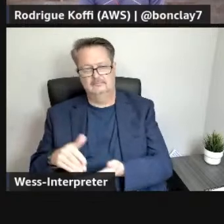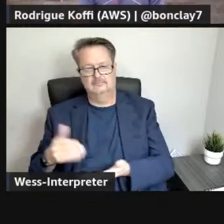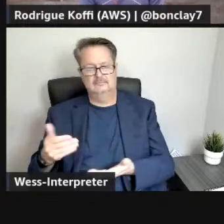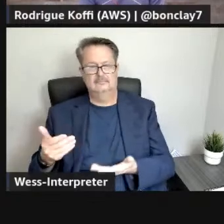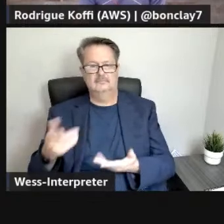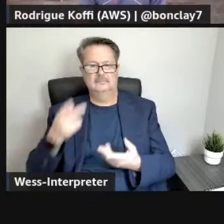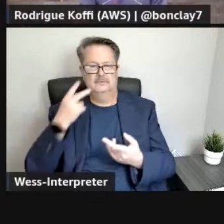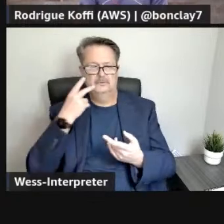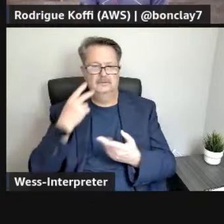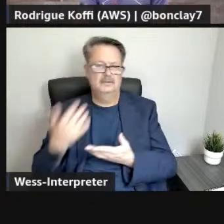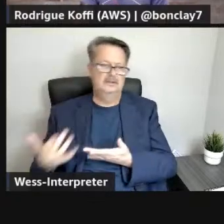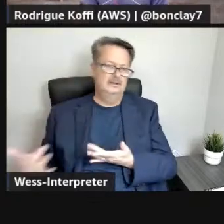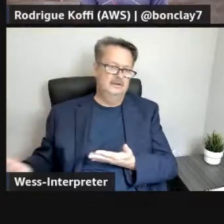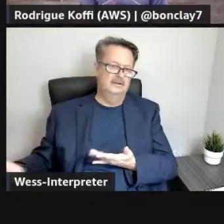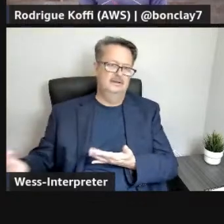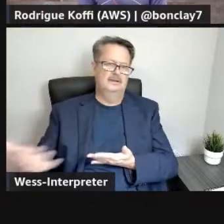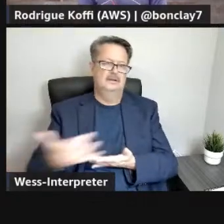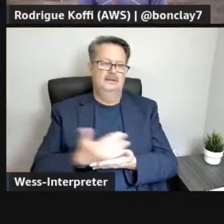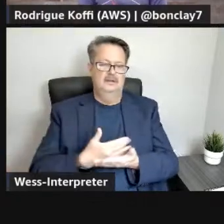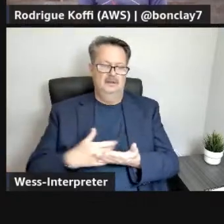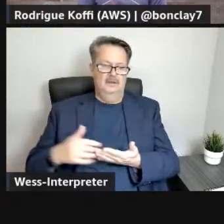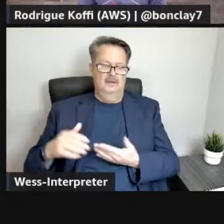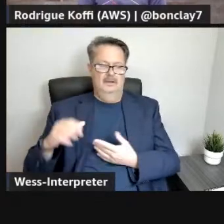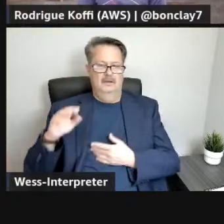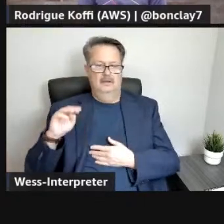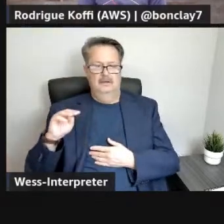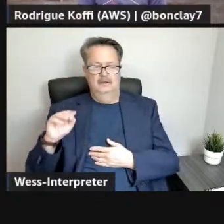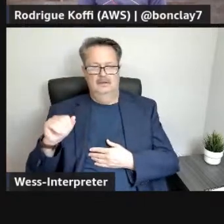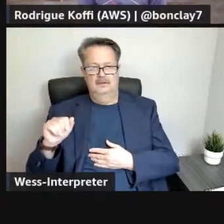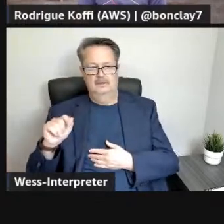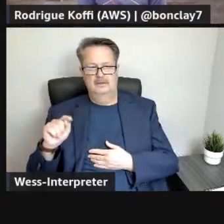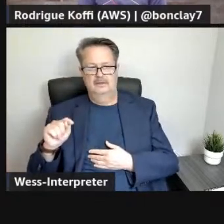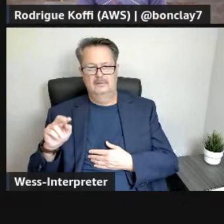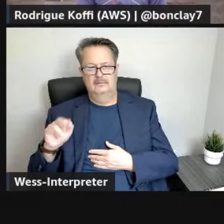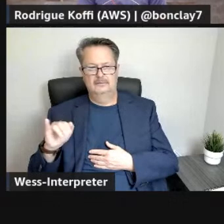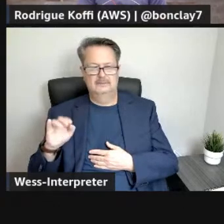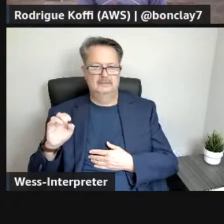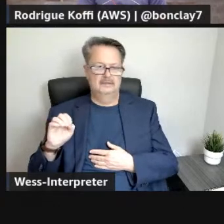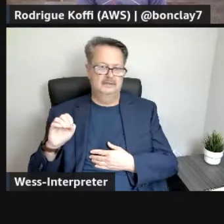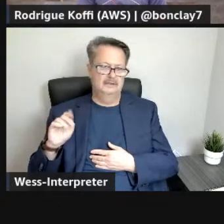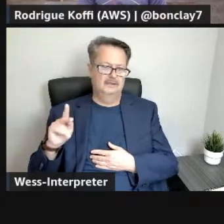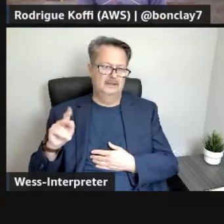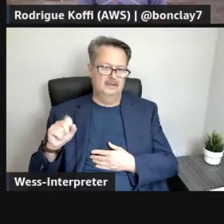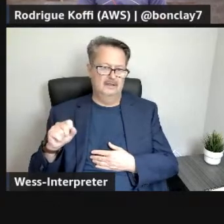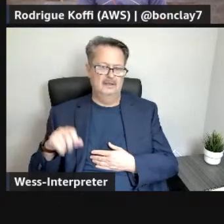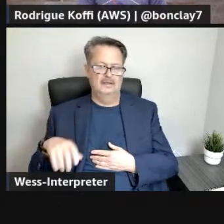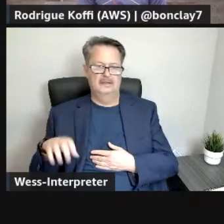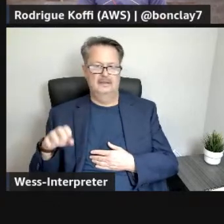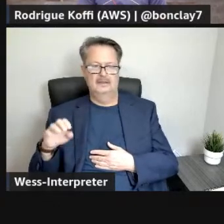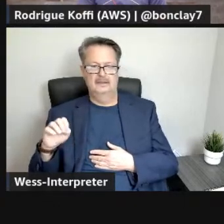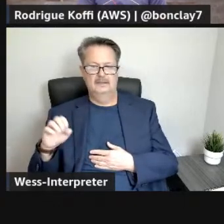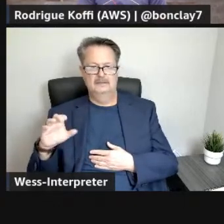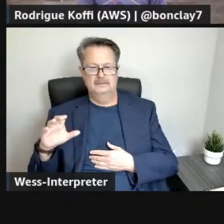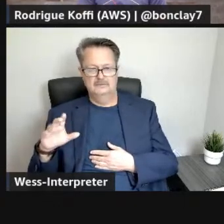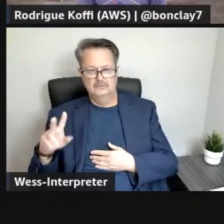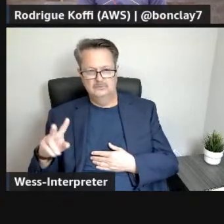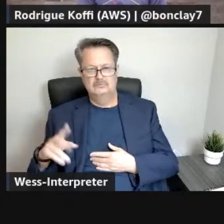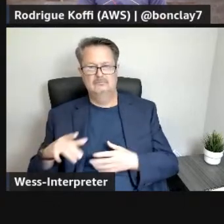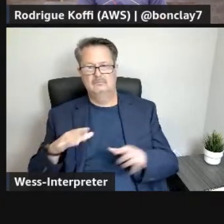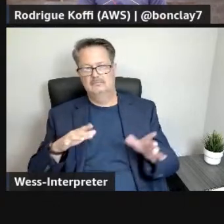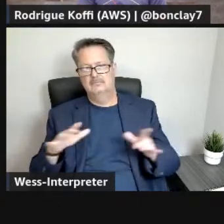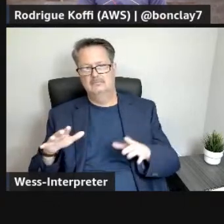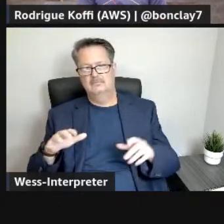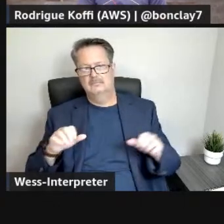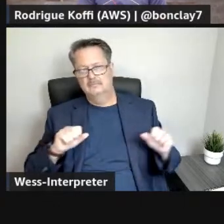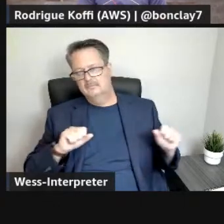are scraping metrics from EKS, ECS, EC2, whatever environment, and they're sending all the data, all the metrics to a central